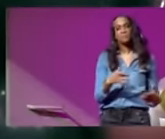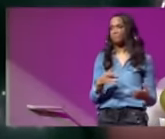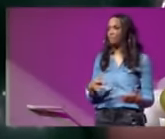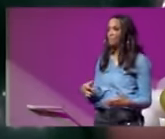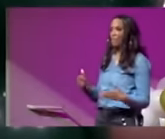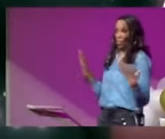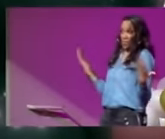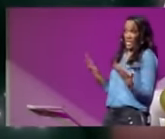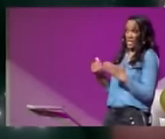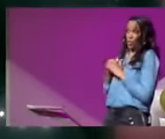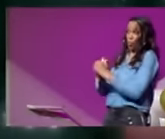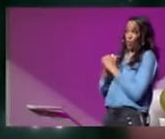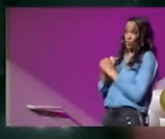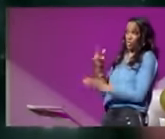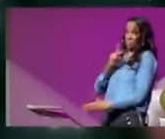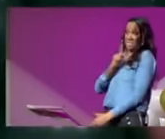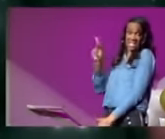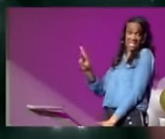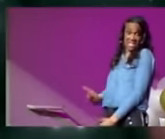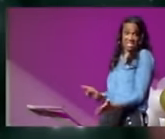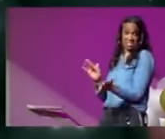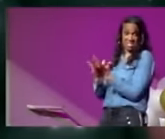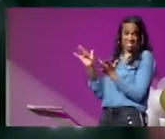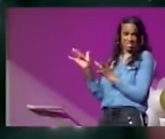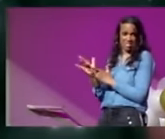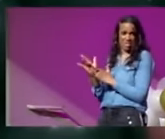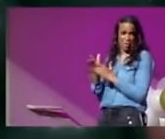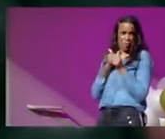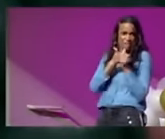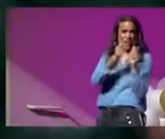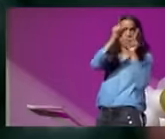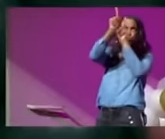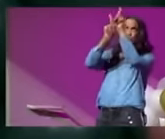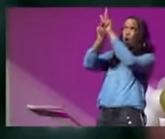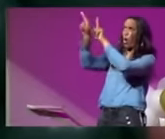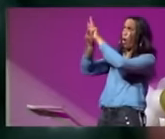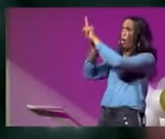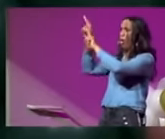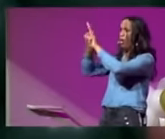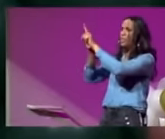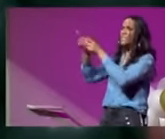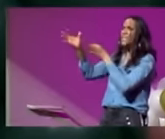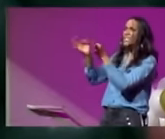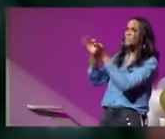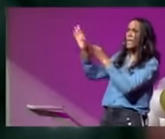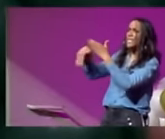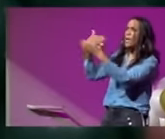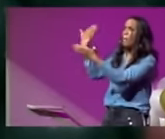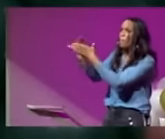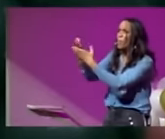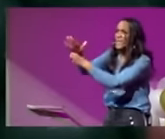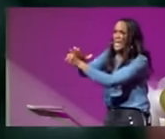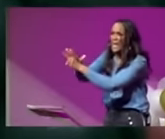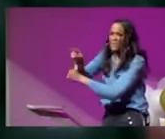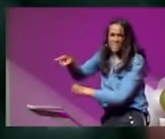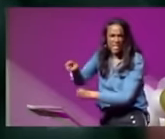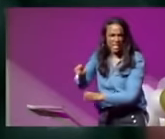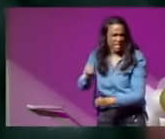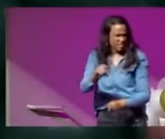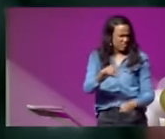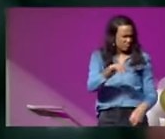Jews following his star. Our science has told us that he's born in this area. Herod